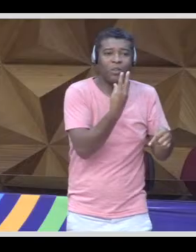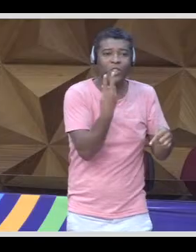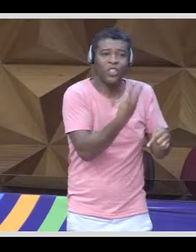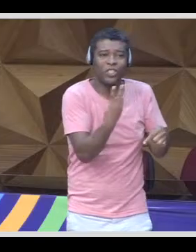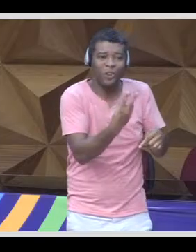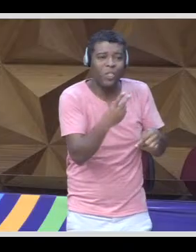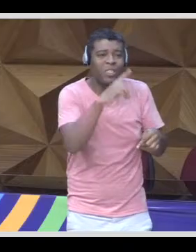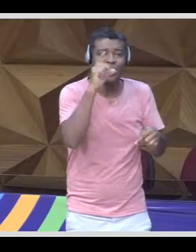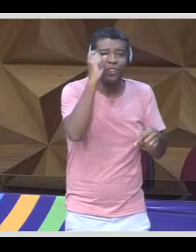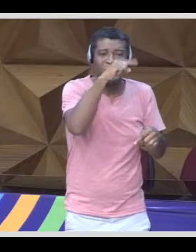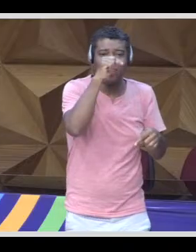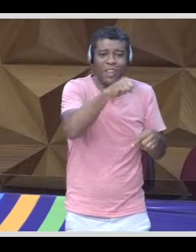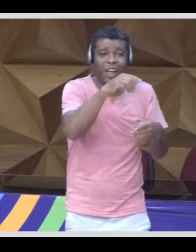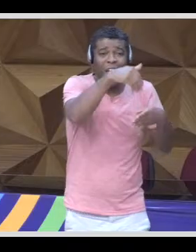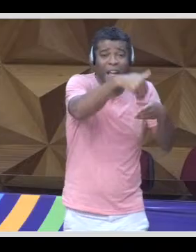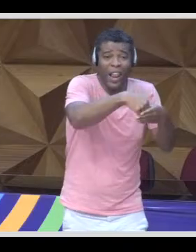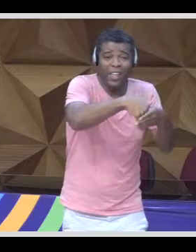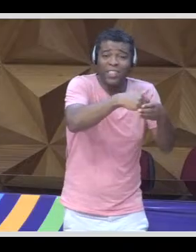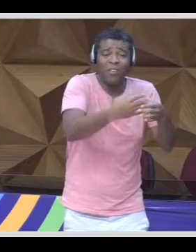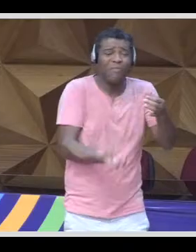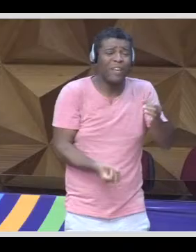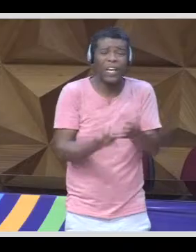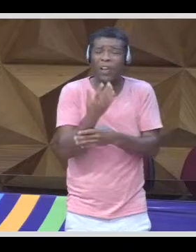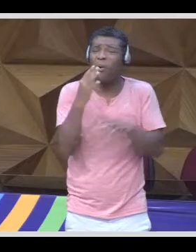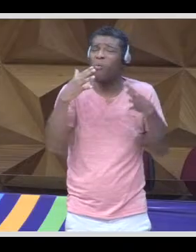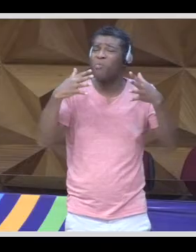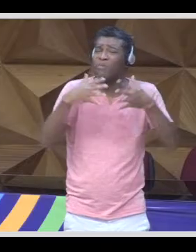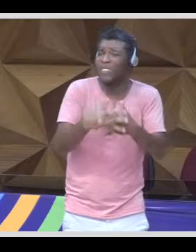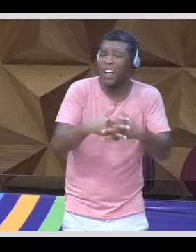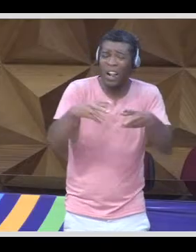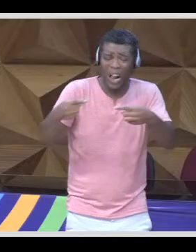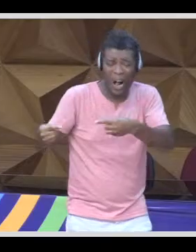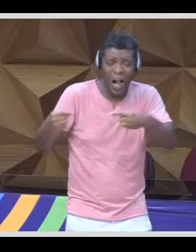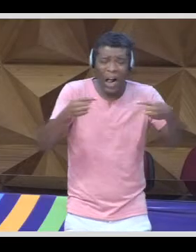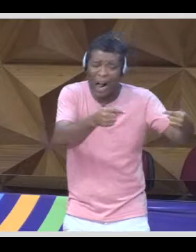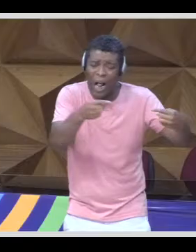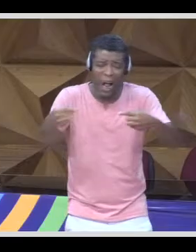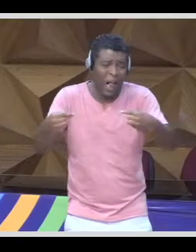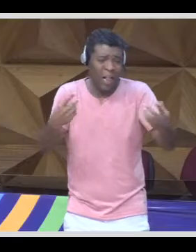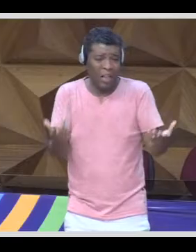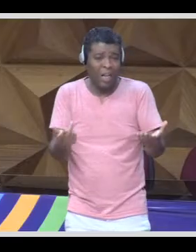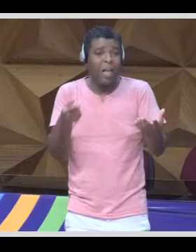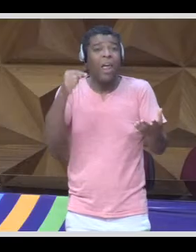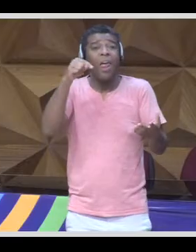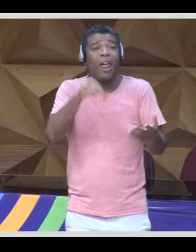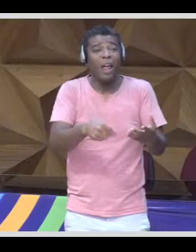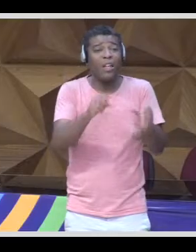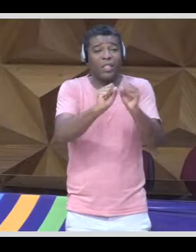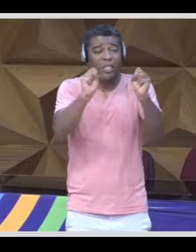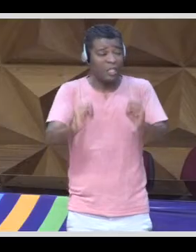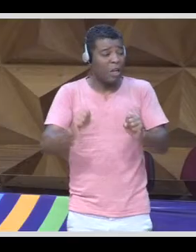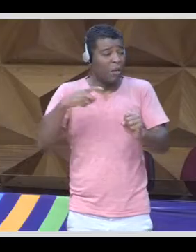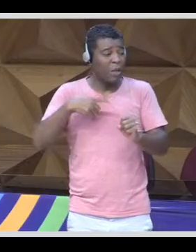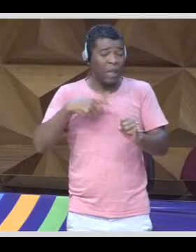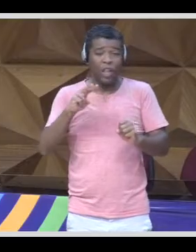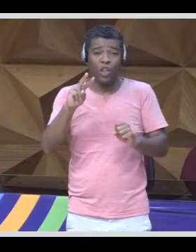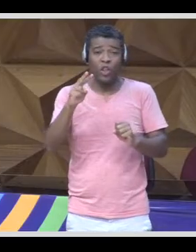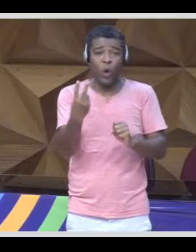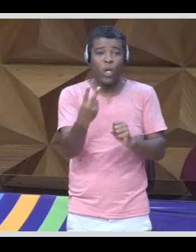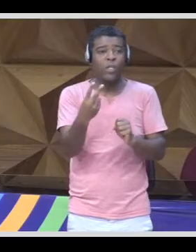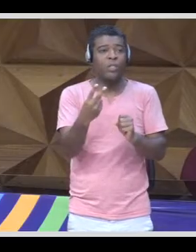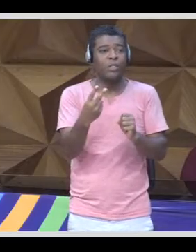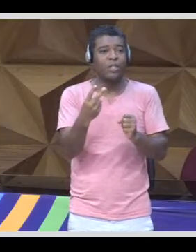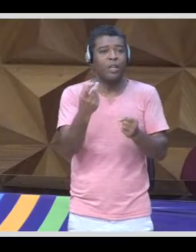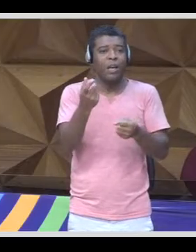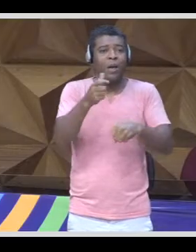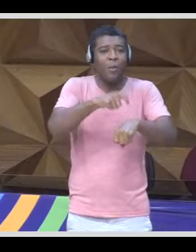Our system, we have 2 rounds. In the first round, if the candidate that gets the largest number of votes gets more than 50,